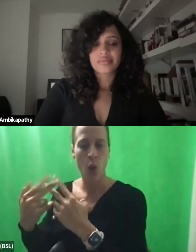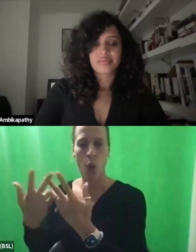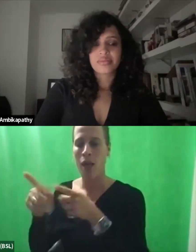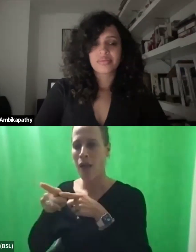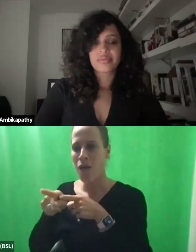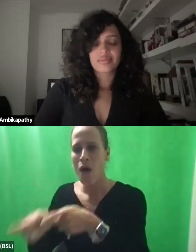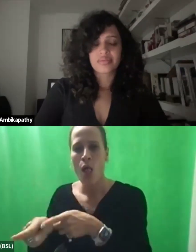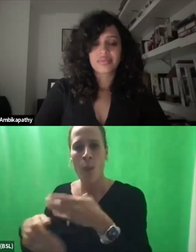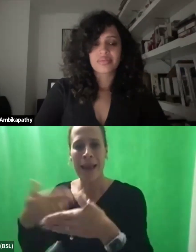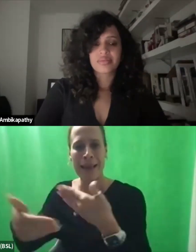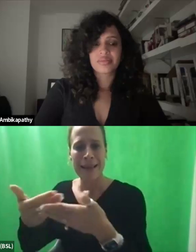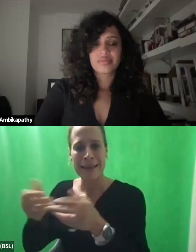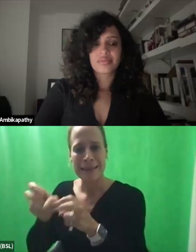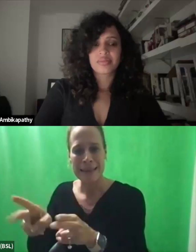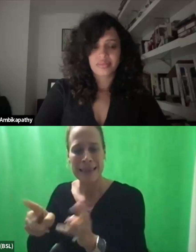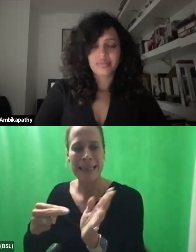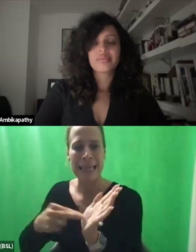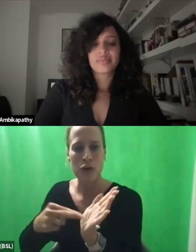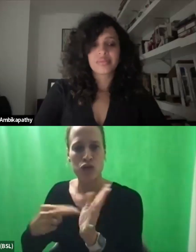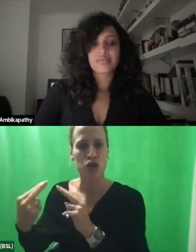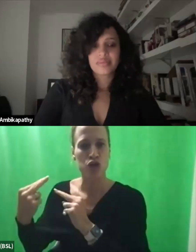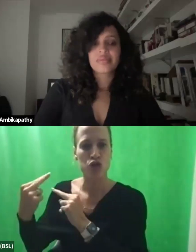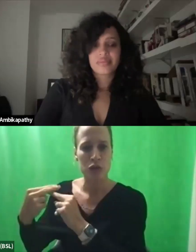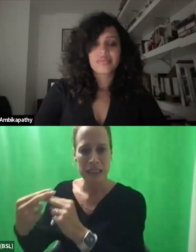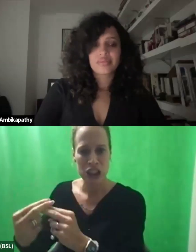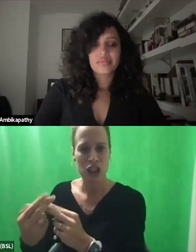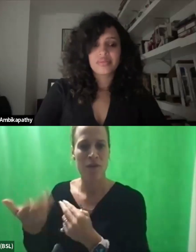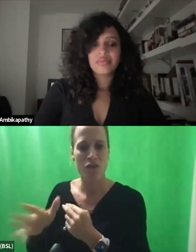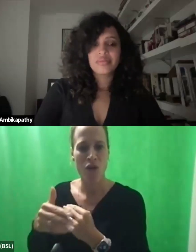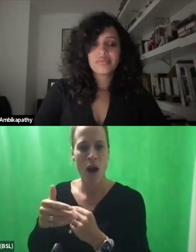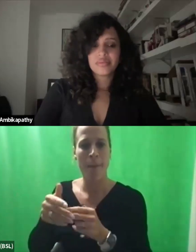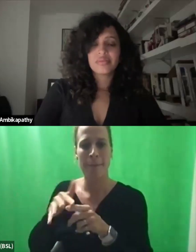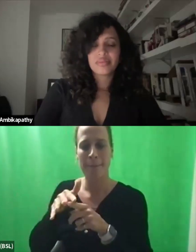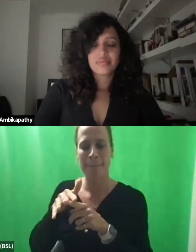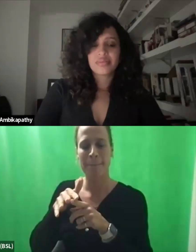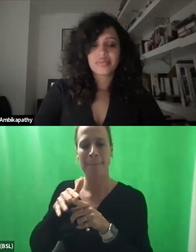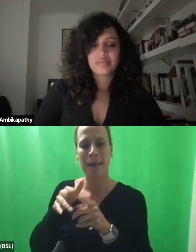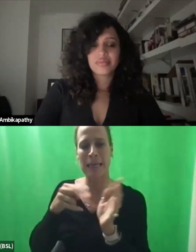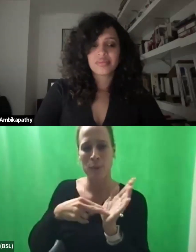following along the lines of the negritude tradition inspired by Aimé Césaire, by Léopold Senghor.